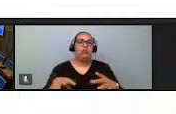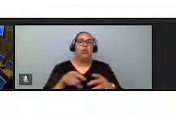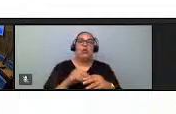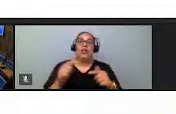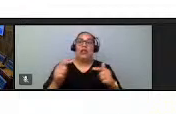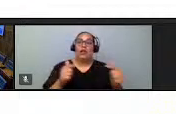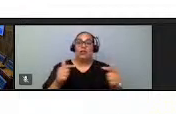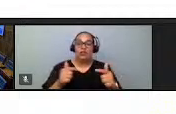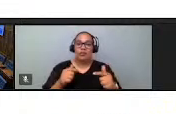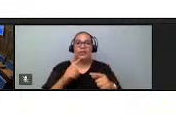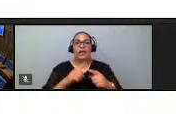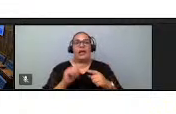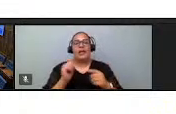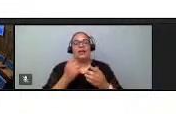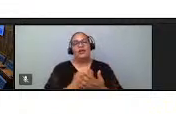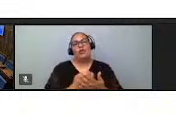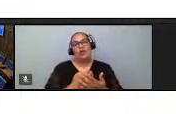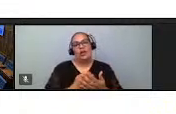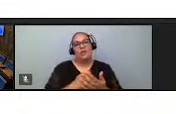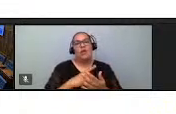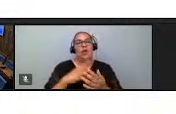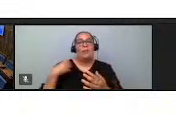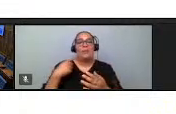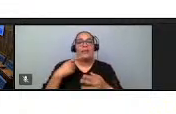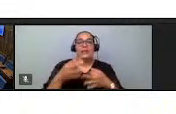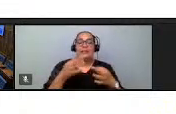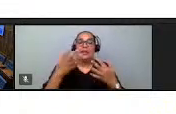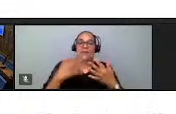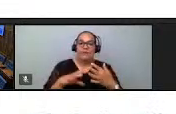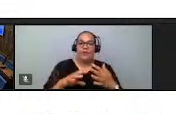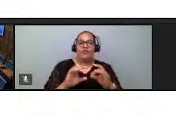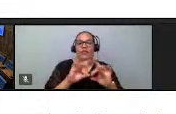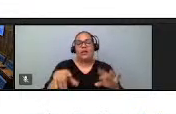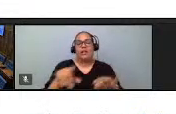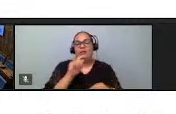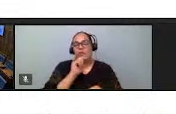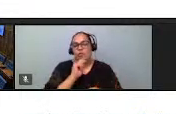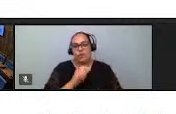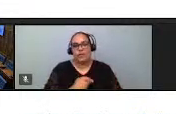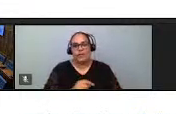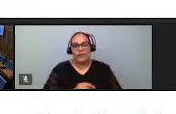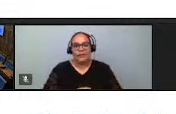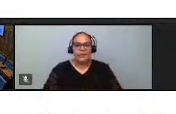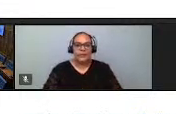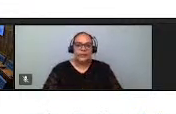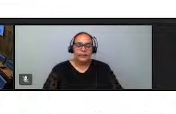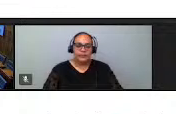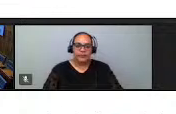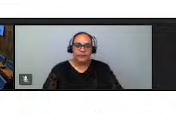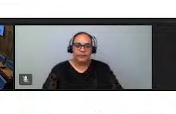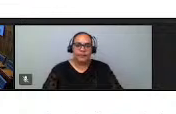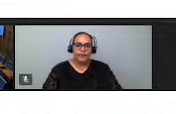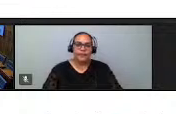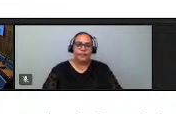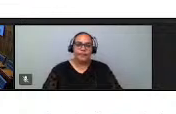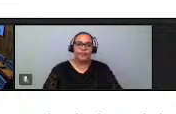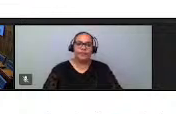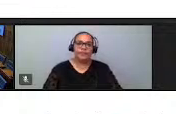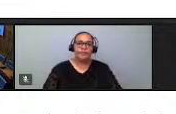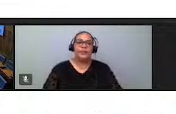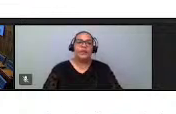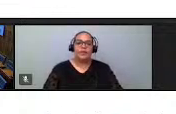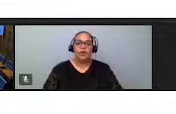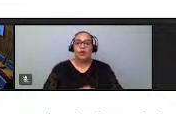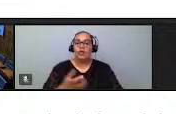Logistics and the economy as the minister explained so clearly this morning so chair moving to our